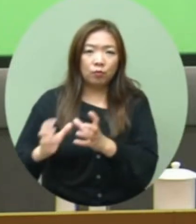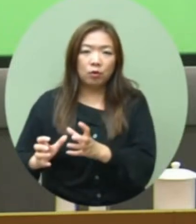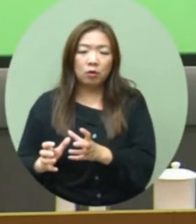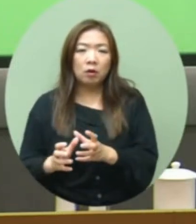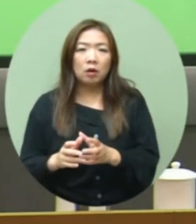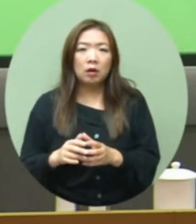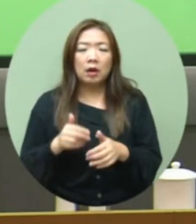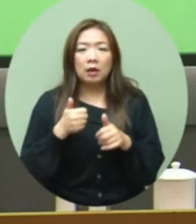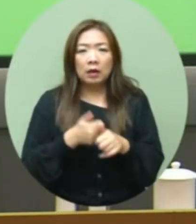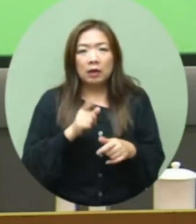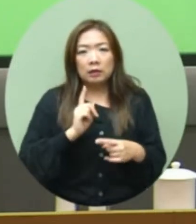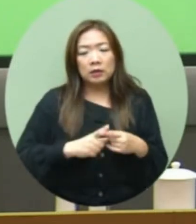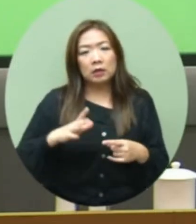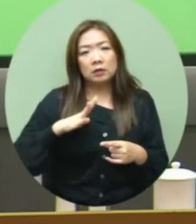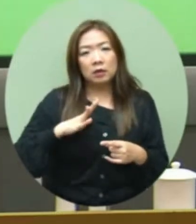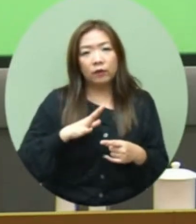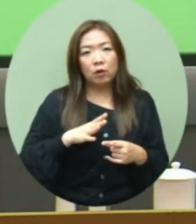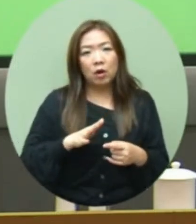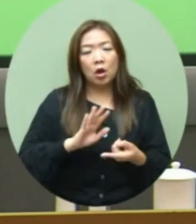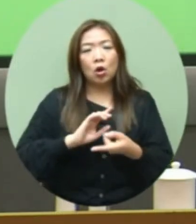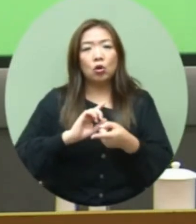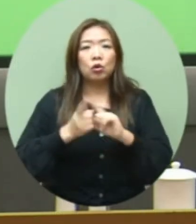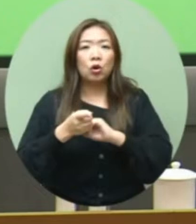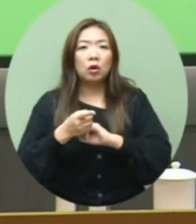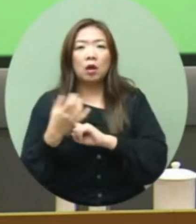registration, grace period,